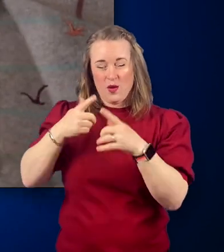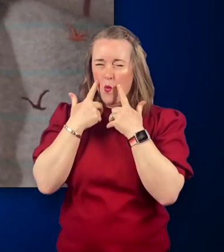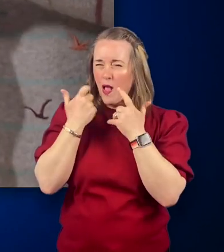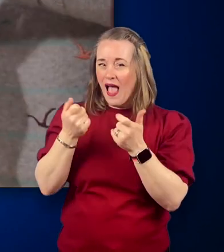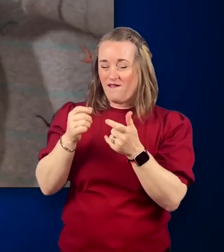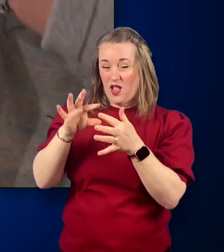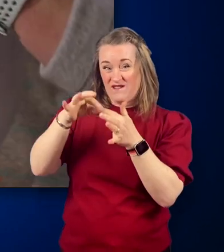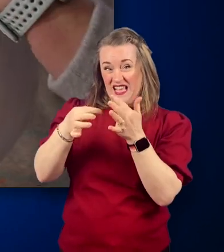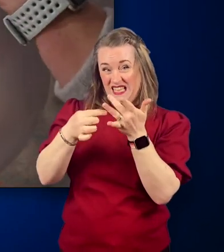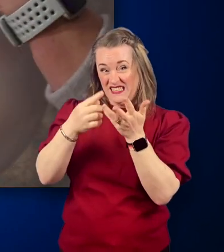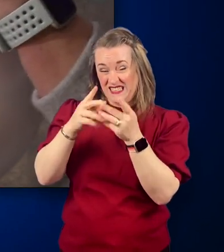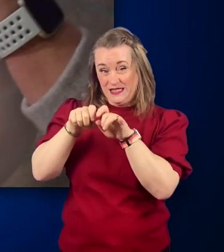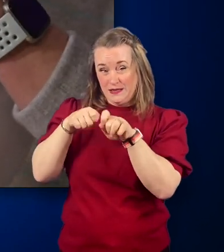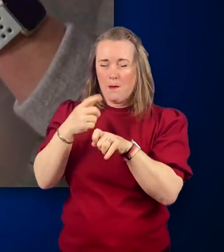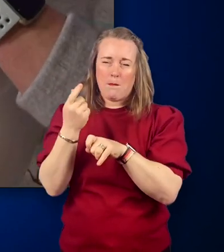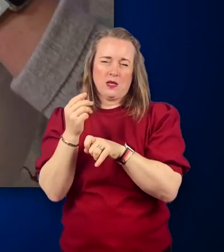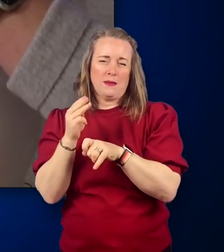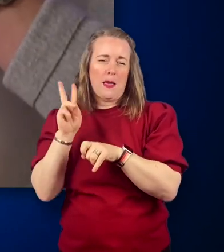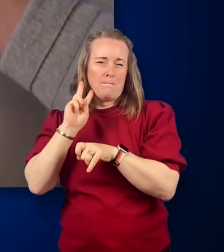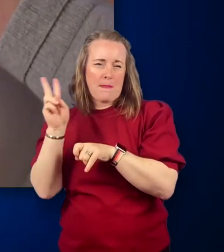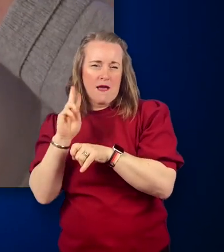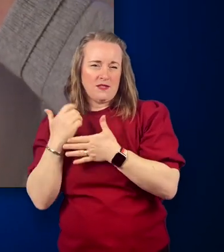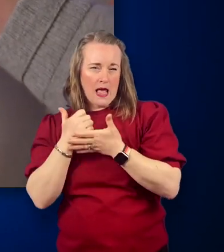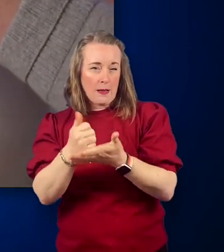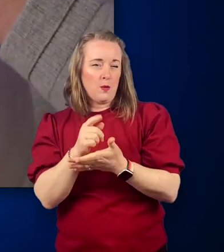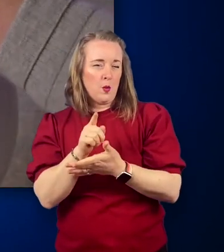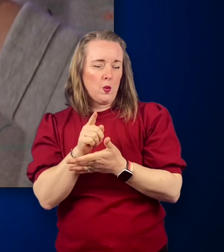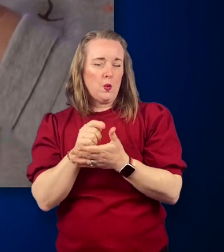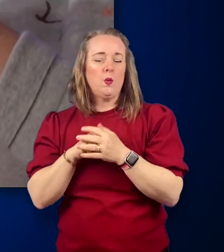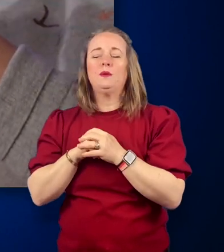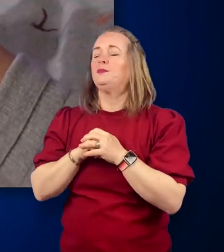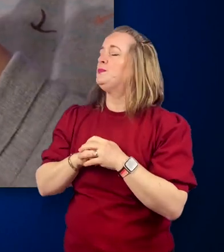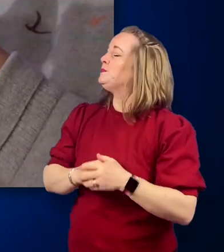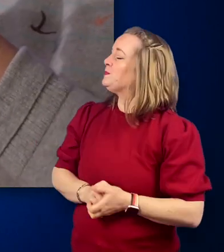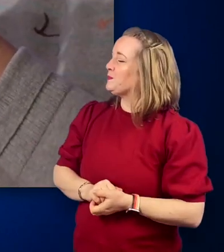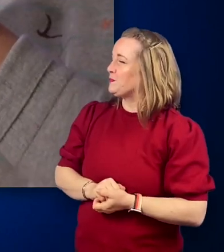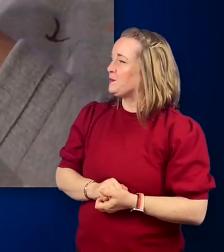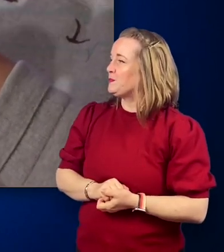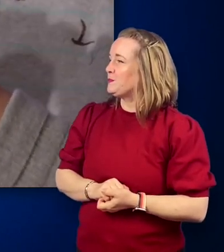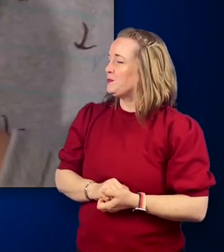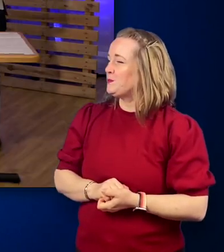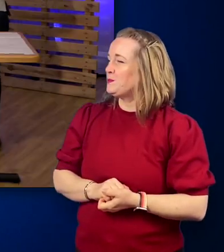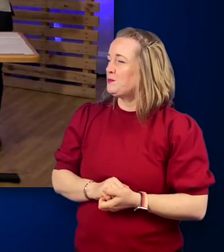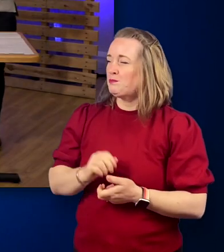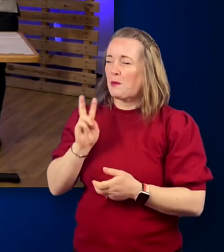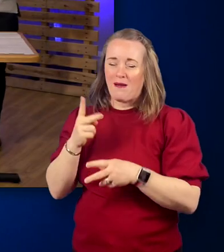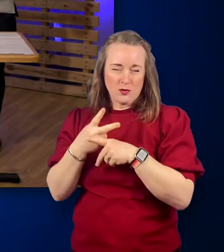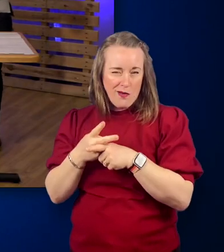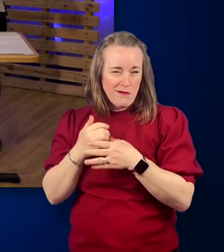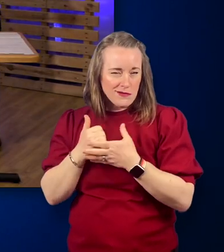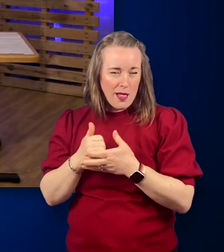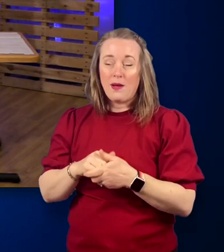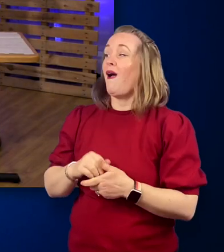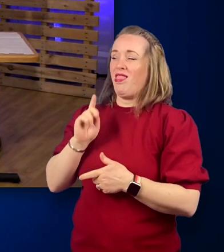fingers trapped. You might need to get mum and dad or grandma or granddad to help you with that. There we go. Well done. There's my